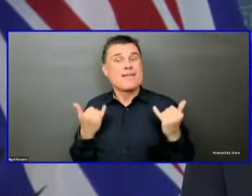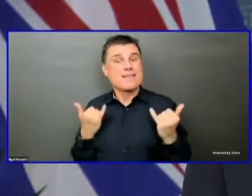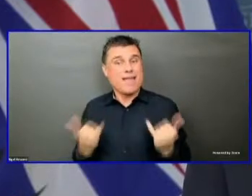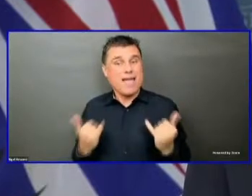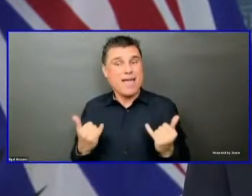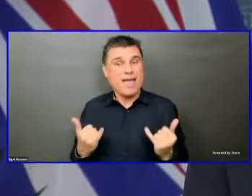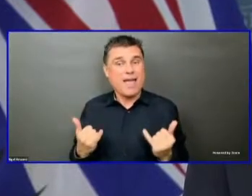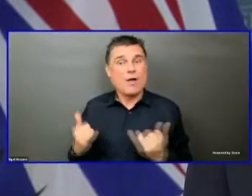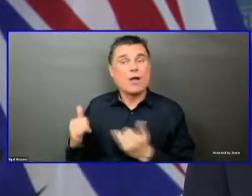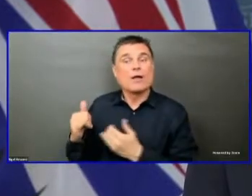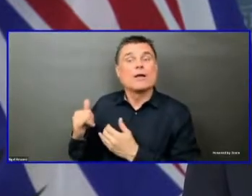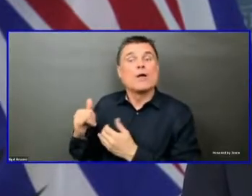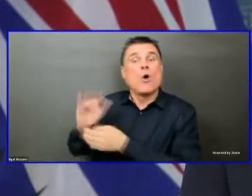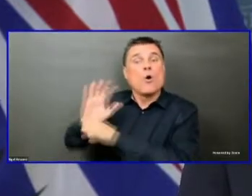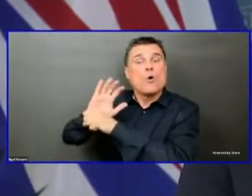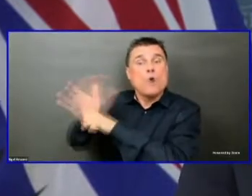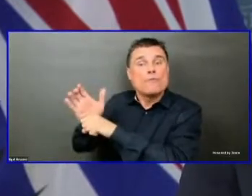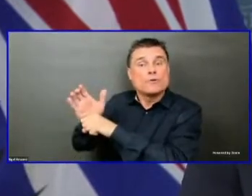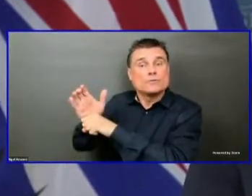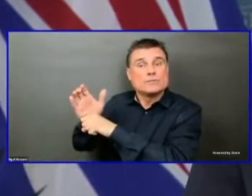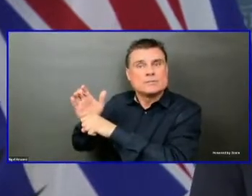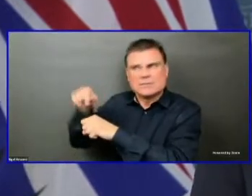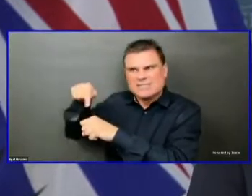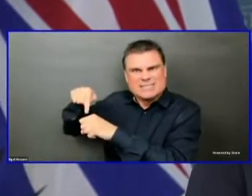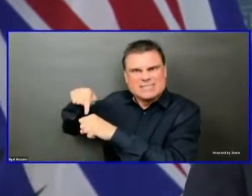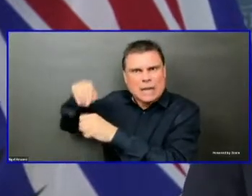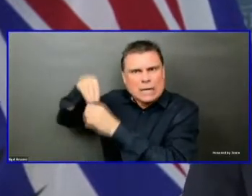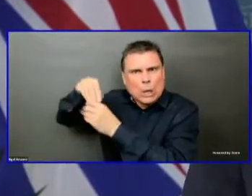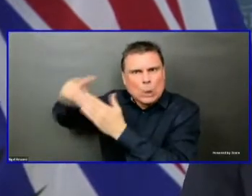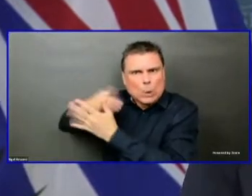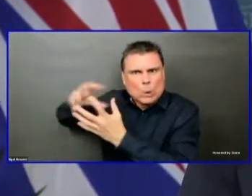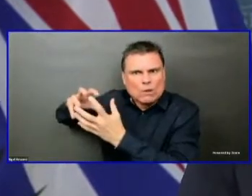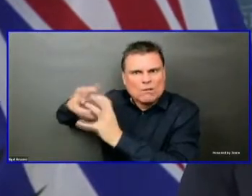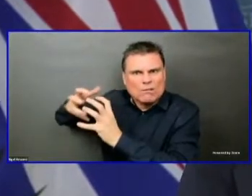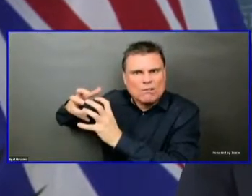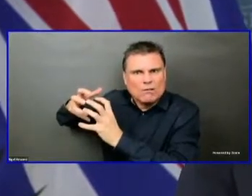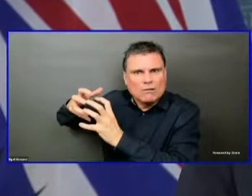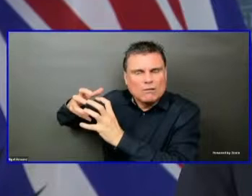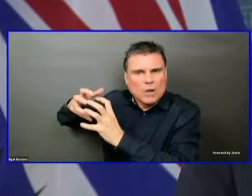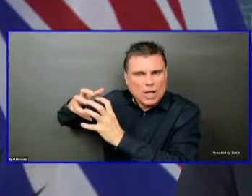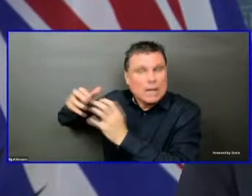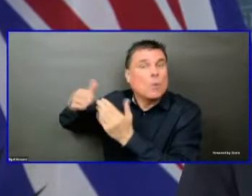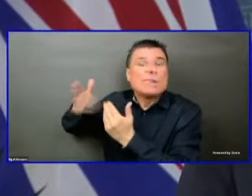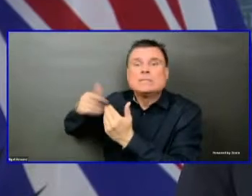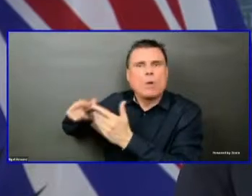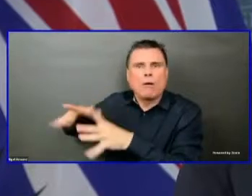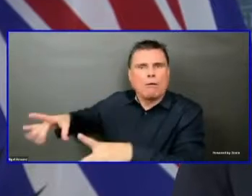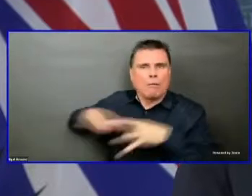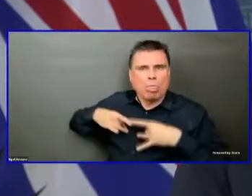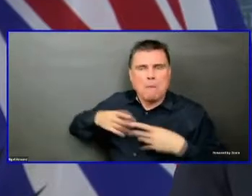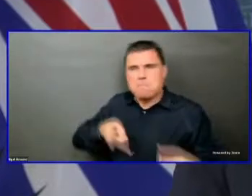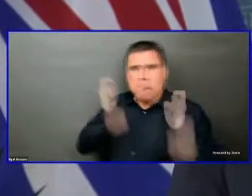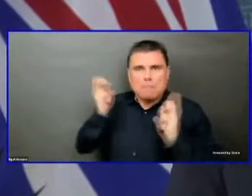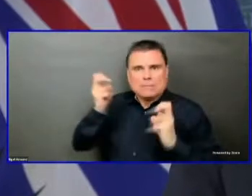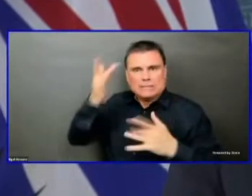sick faster, and still cost lives, and still take so much from us. As Dr. Henry has shown,